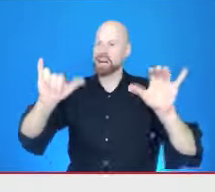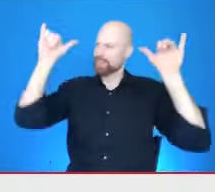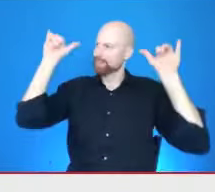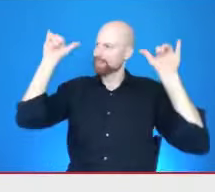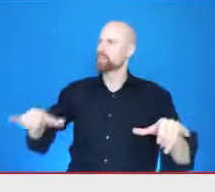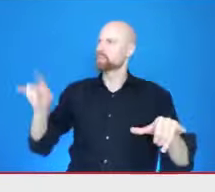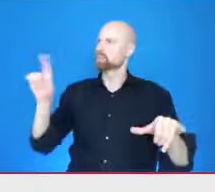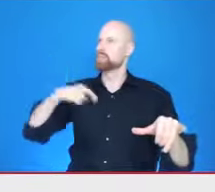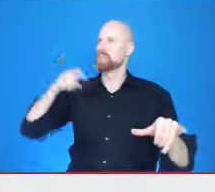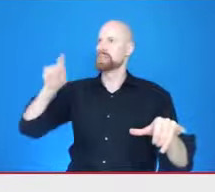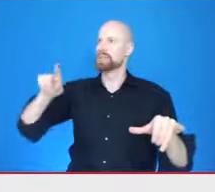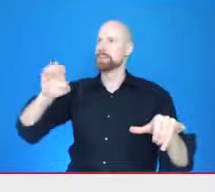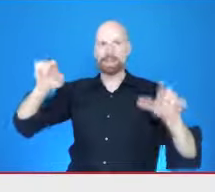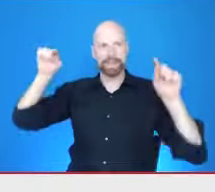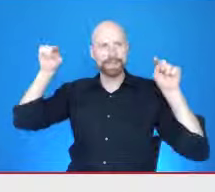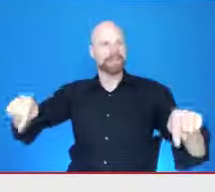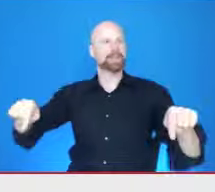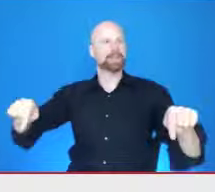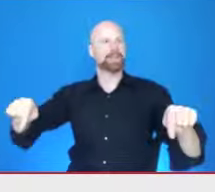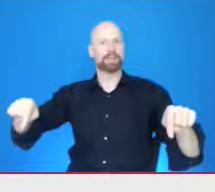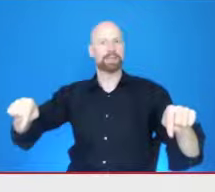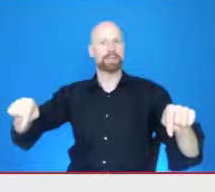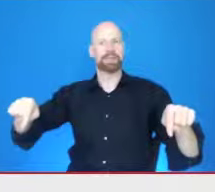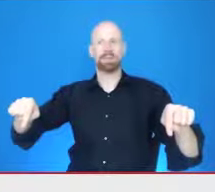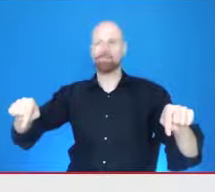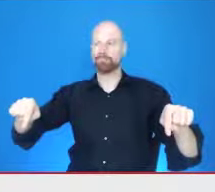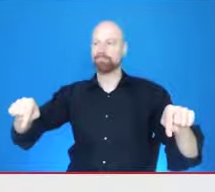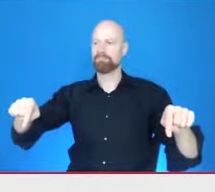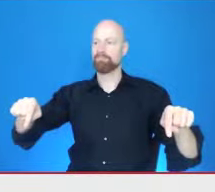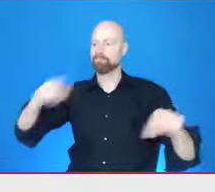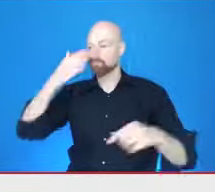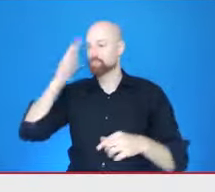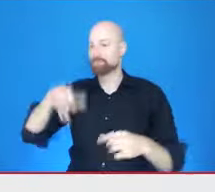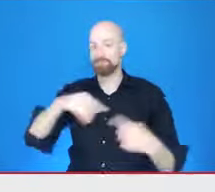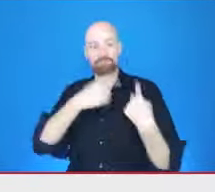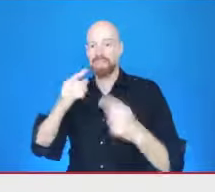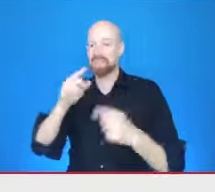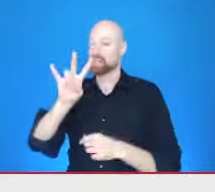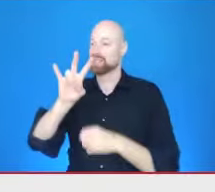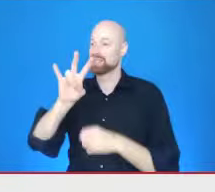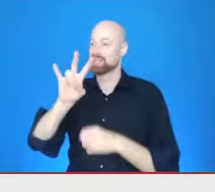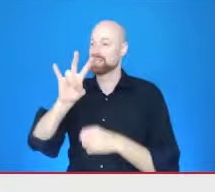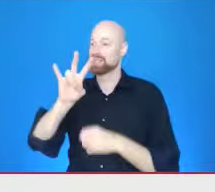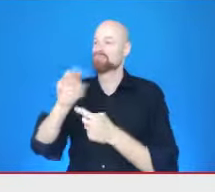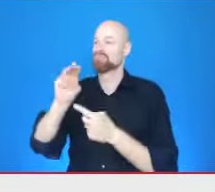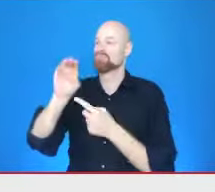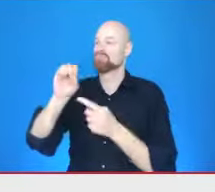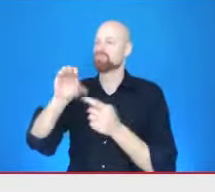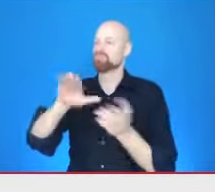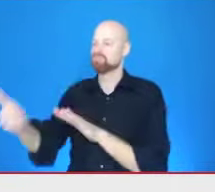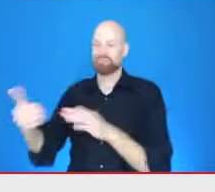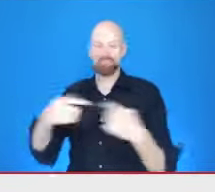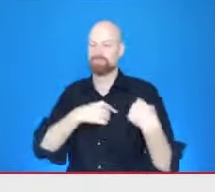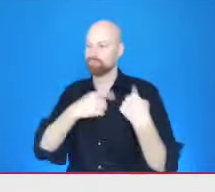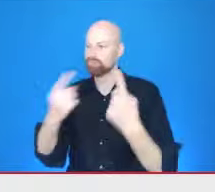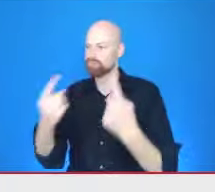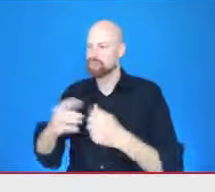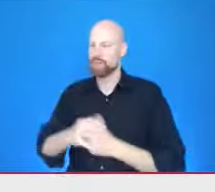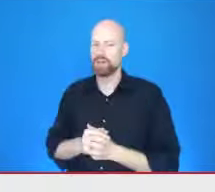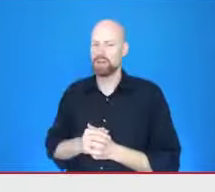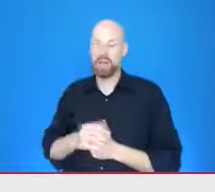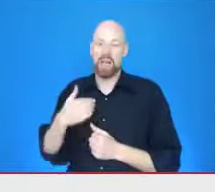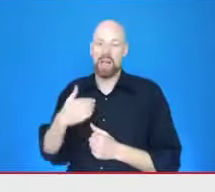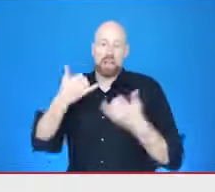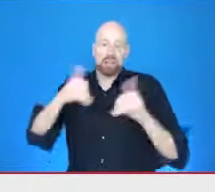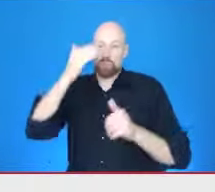finish my Master's of Fine Arts in Creative Writing from the University of New Mexico. Now I write, perform, run a literary journal,